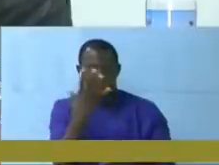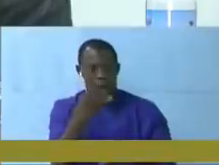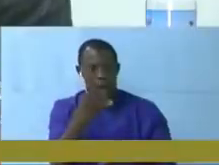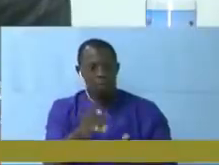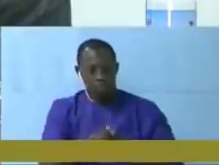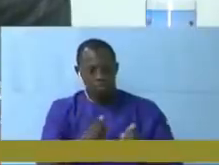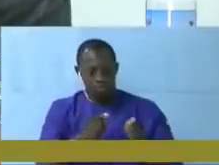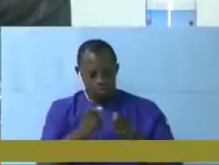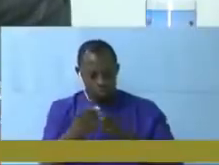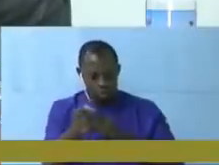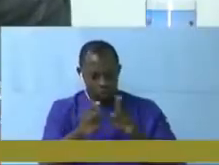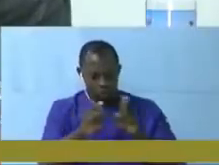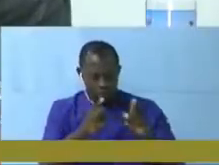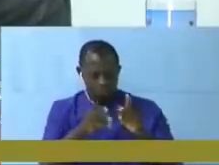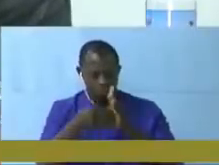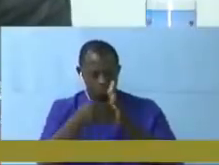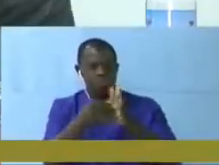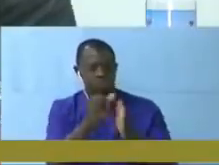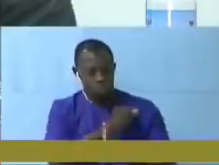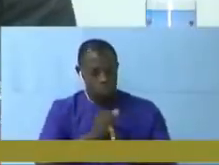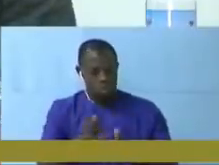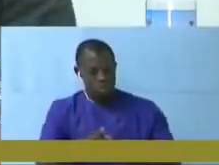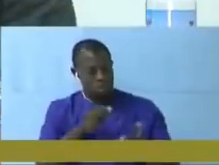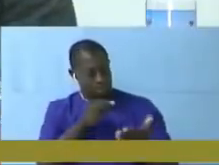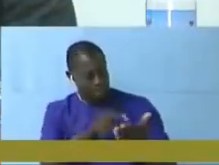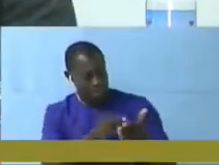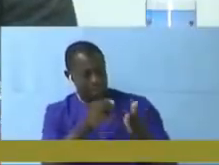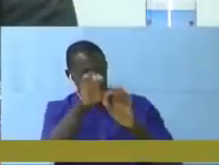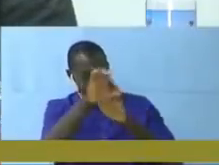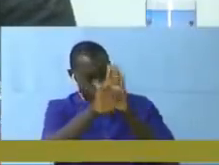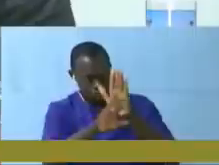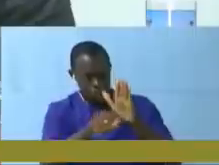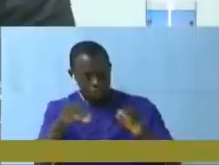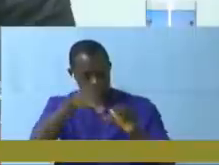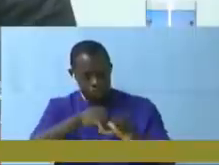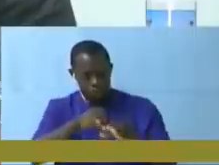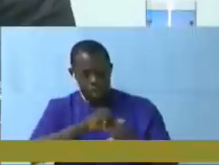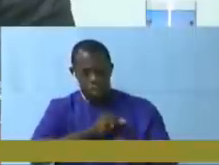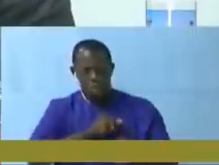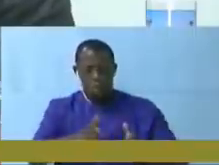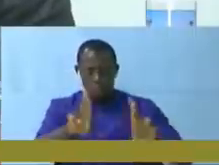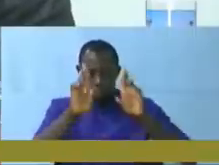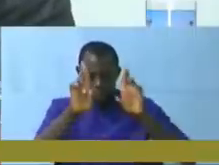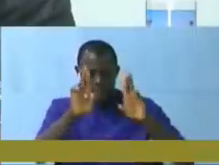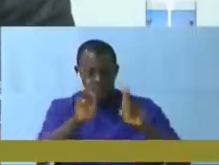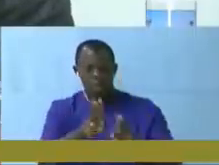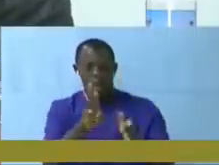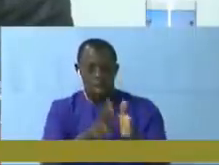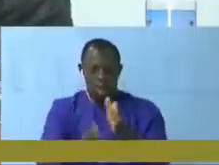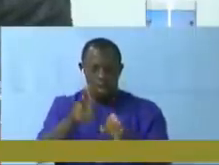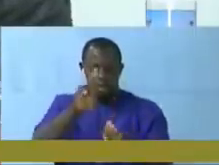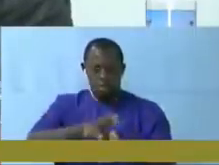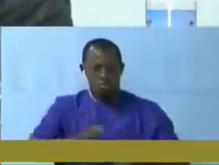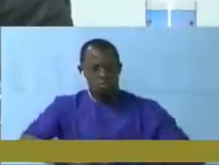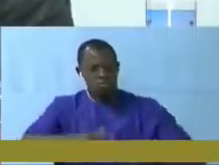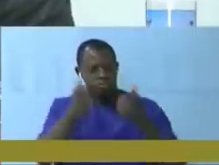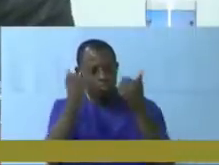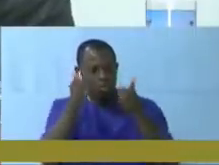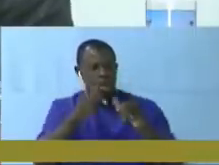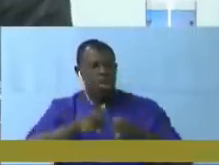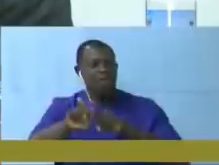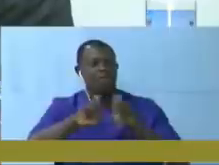governed. For this constitution contains our will and resolve for good governance and a